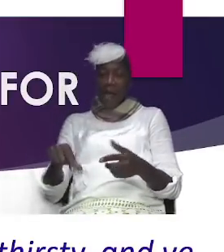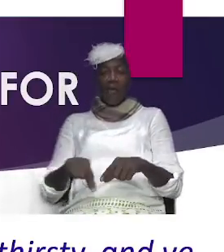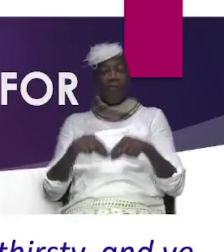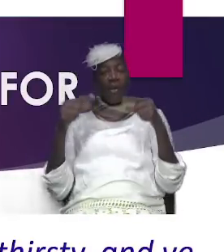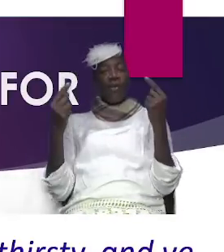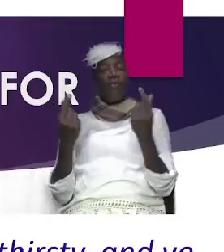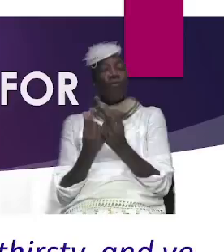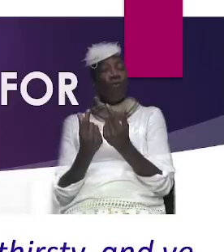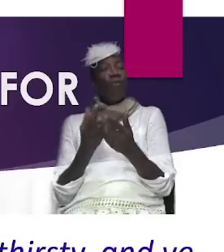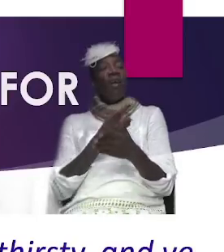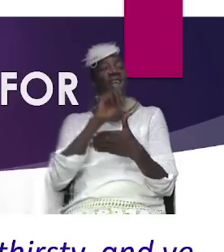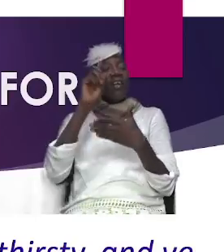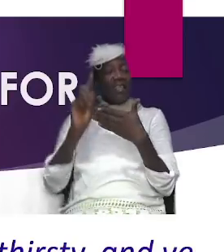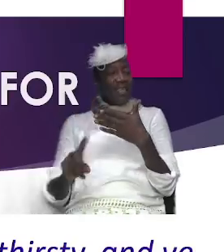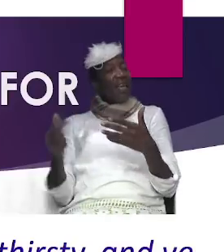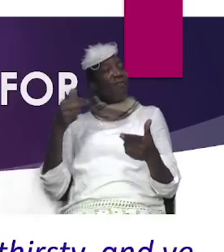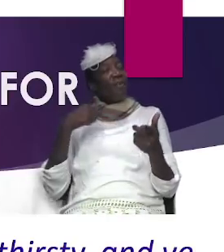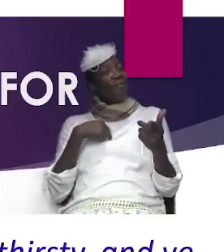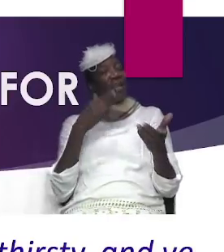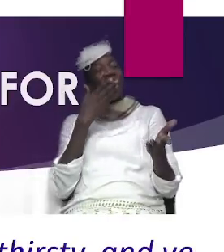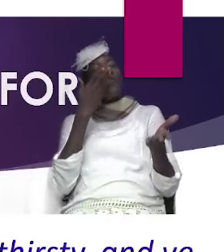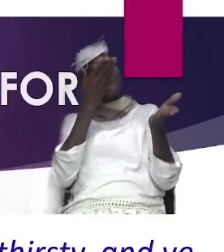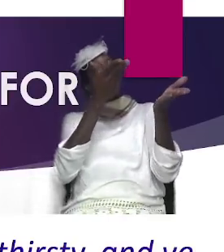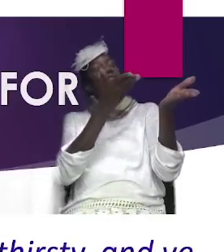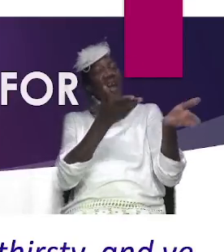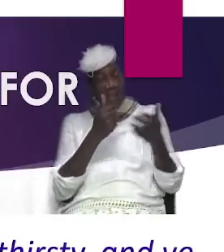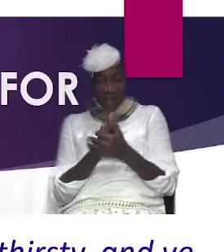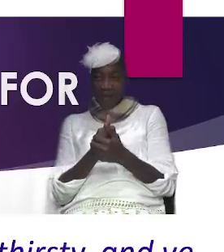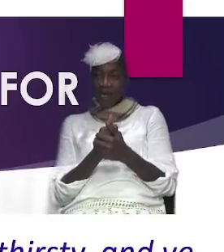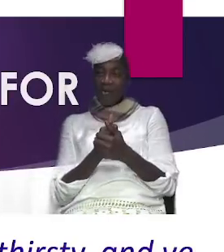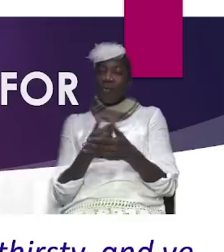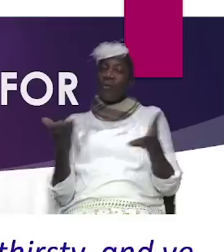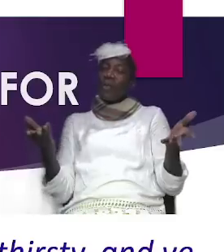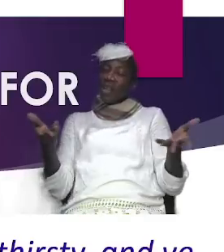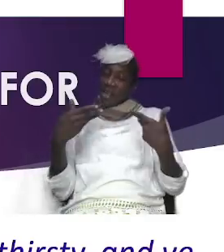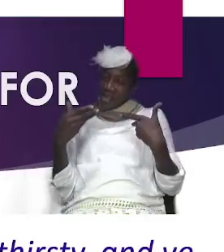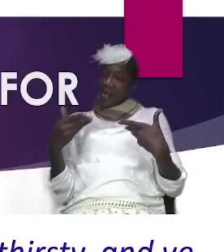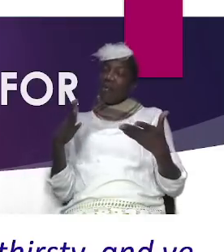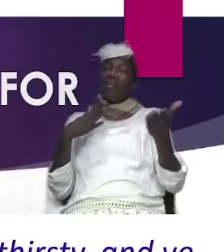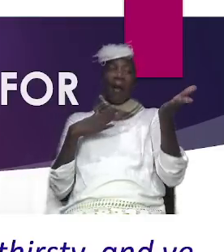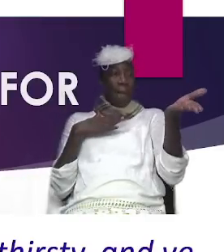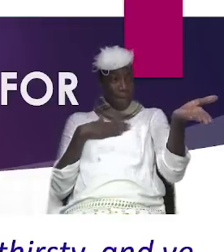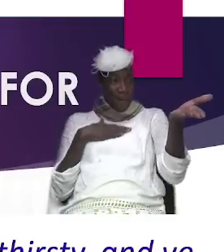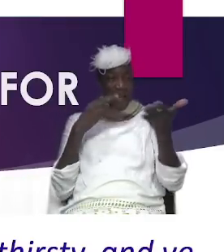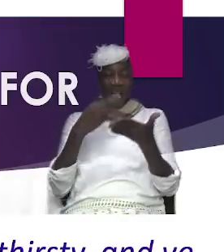it for me. Thank you. And now here is my reward.